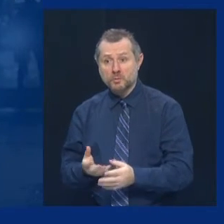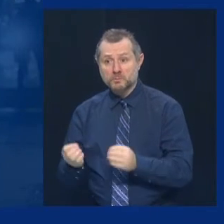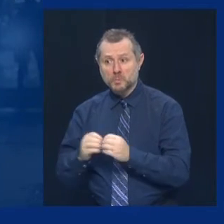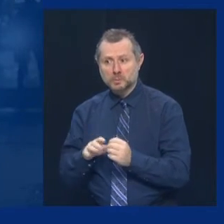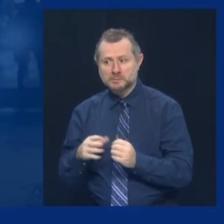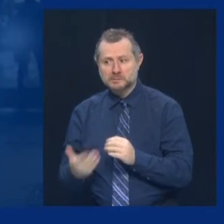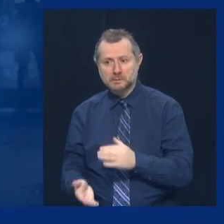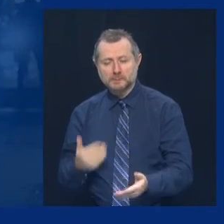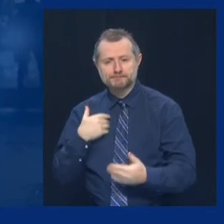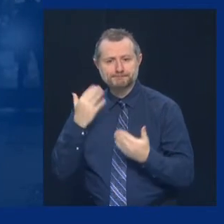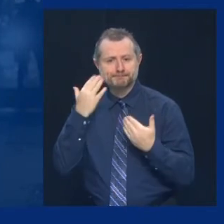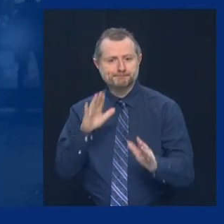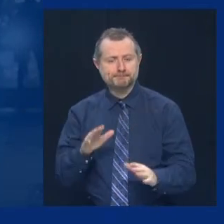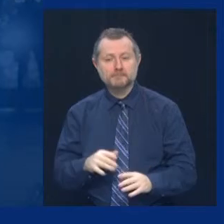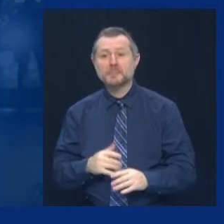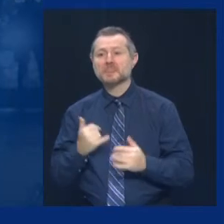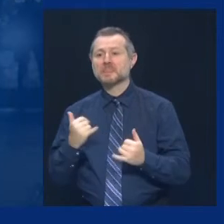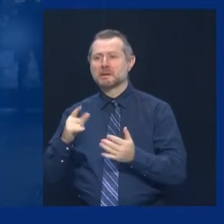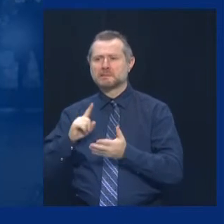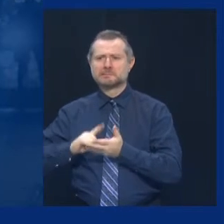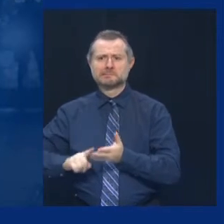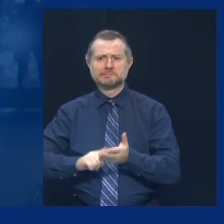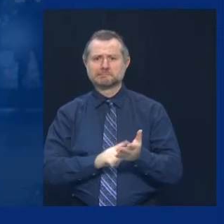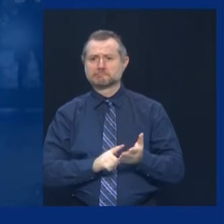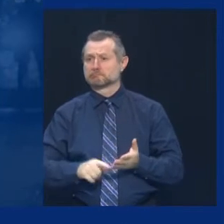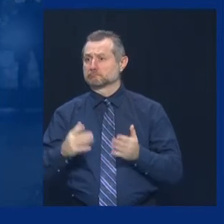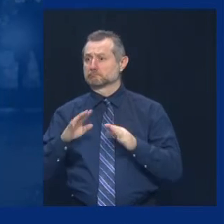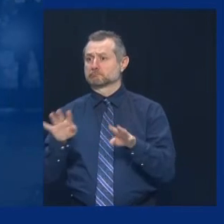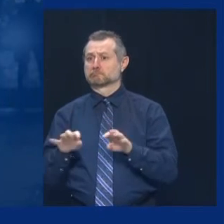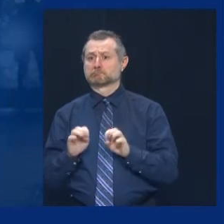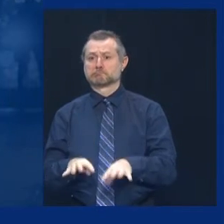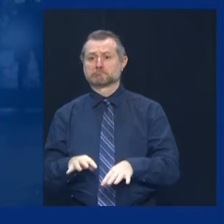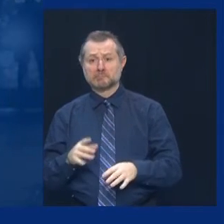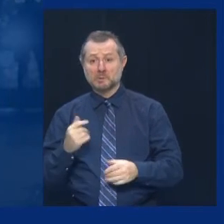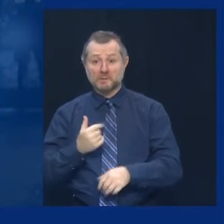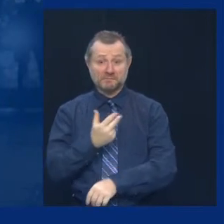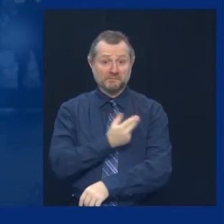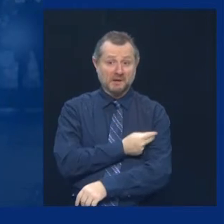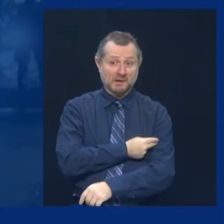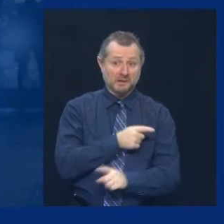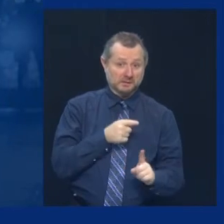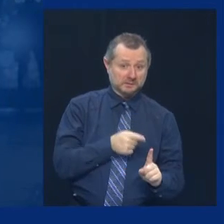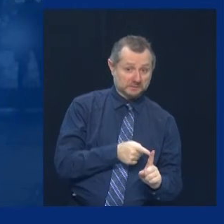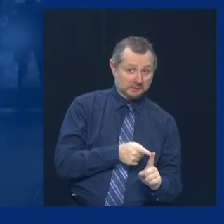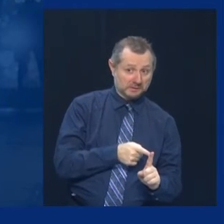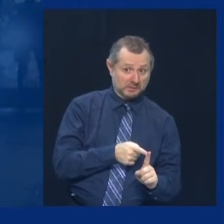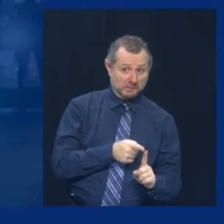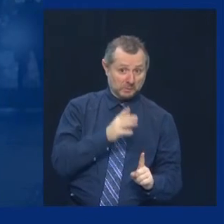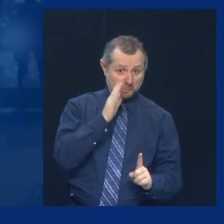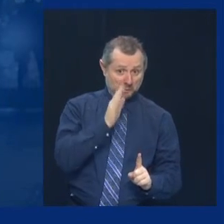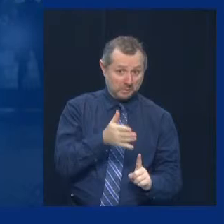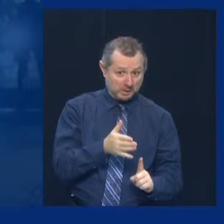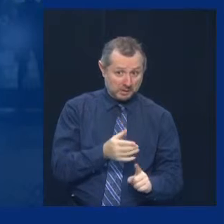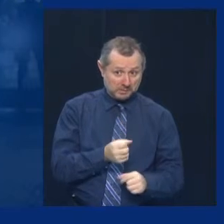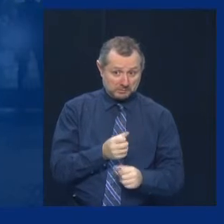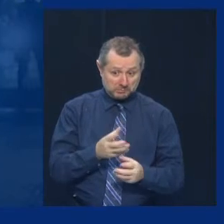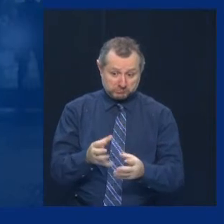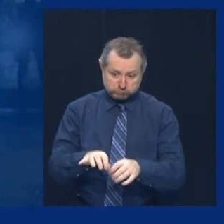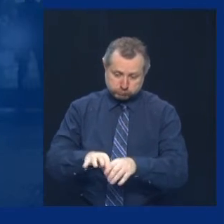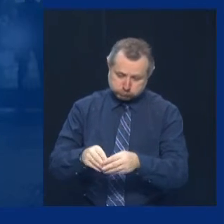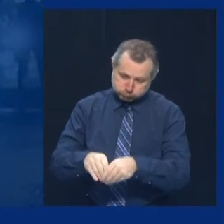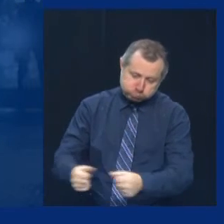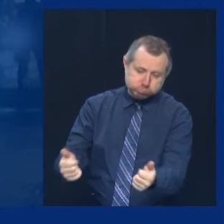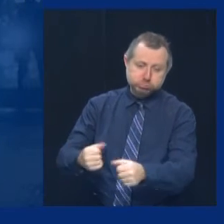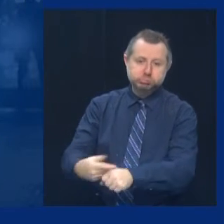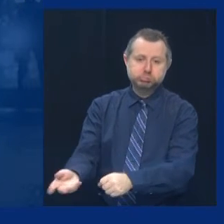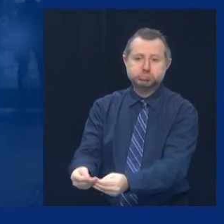vaccine is as effective with the new strain. The quote from